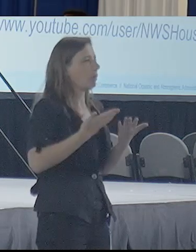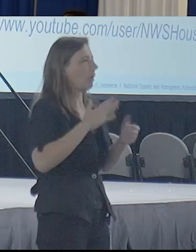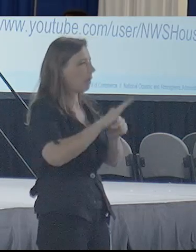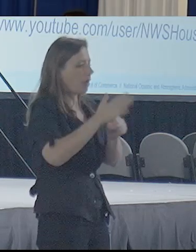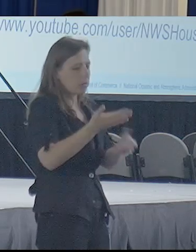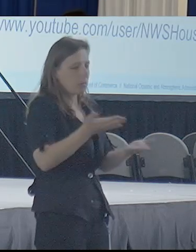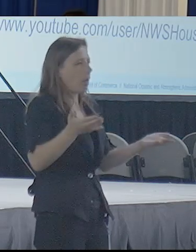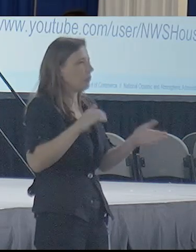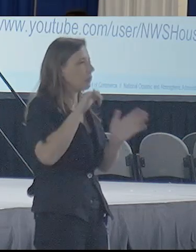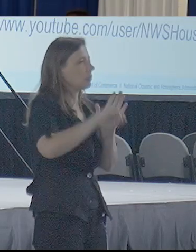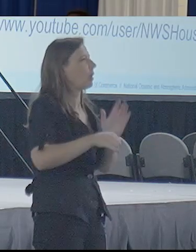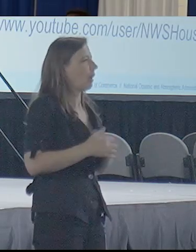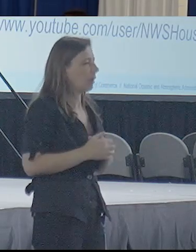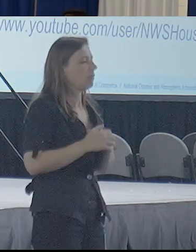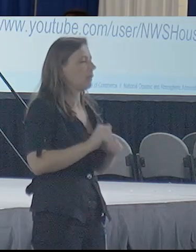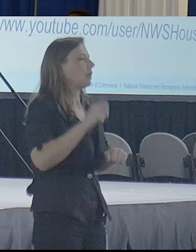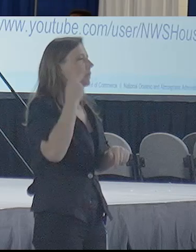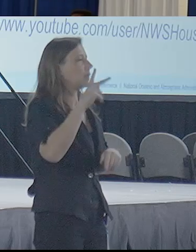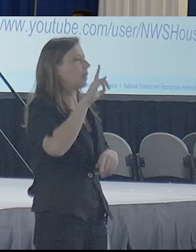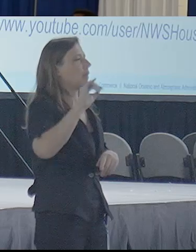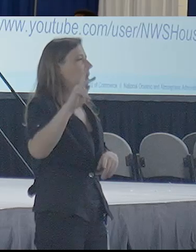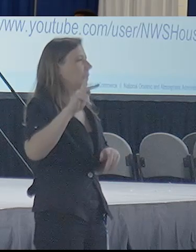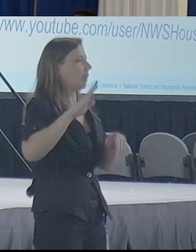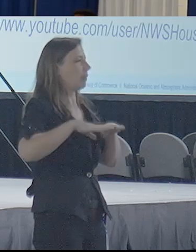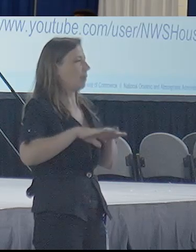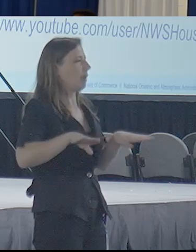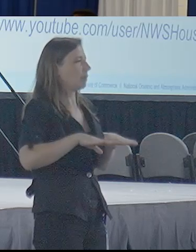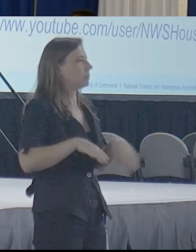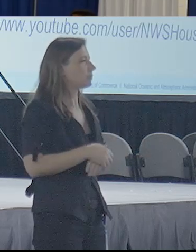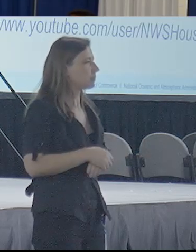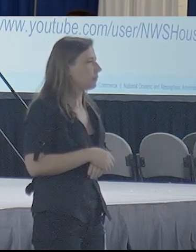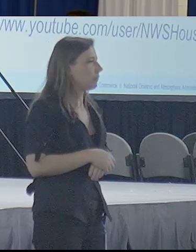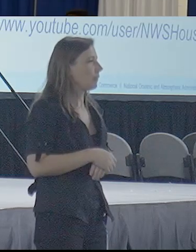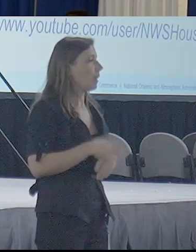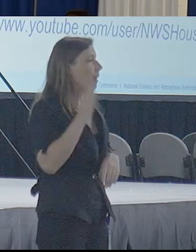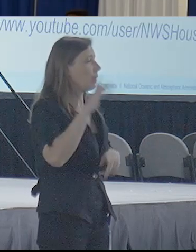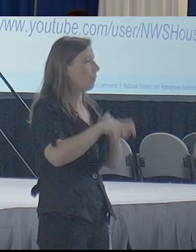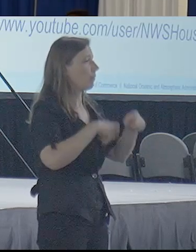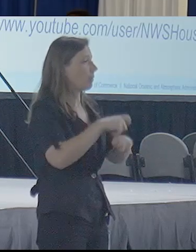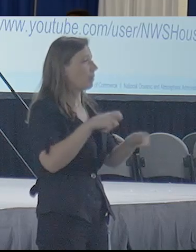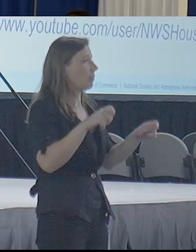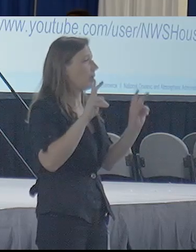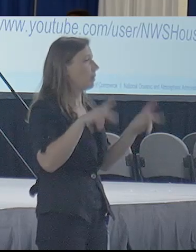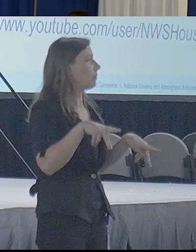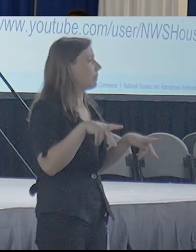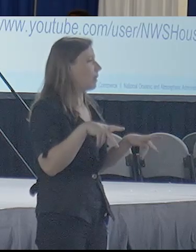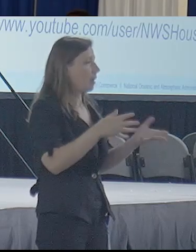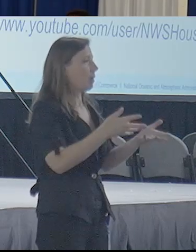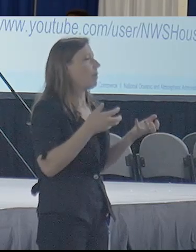social media links there too on the bottom of the slide. Well, with that, I will wrap up, and I really want